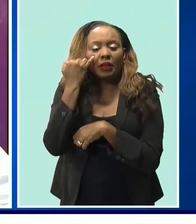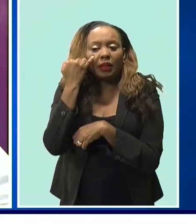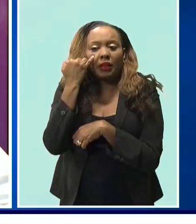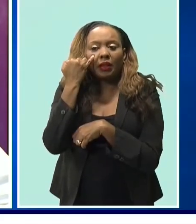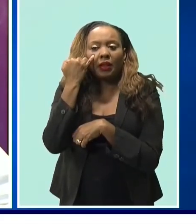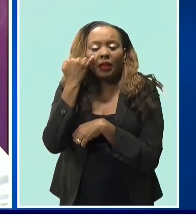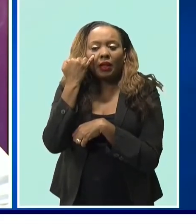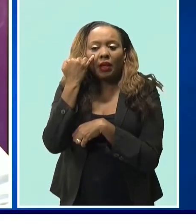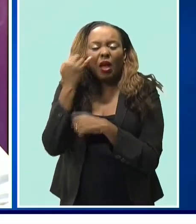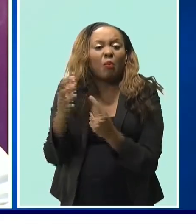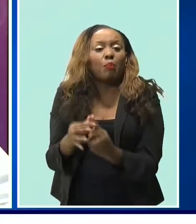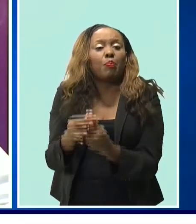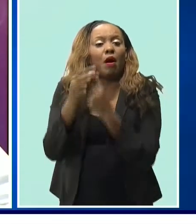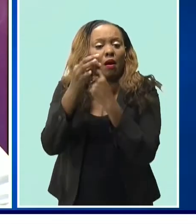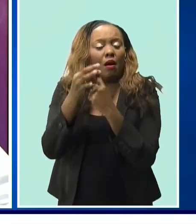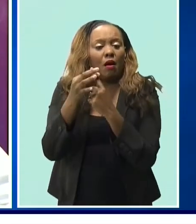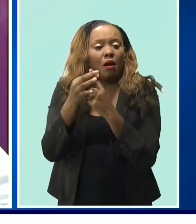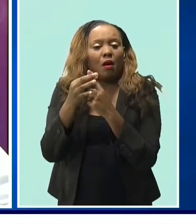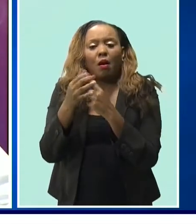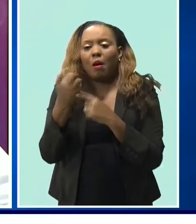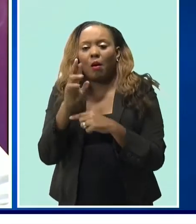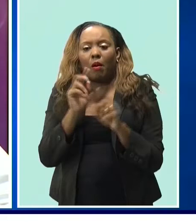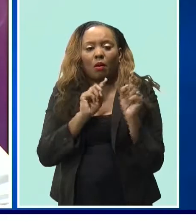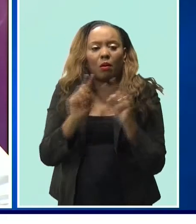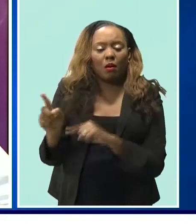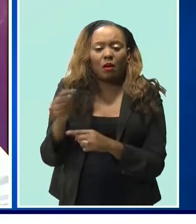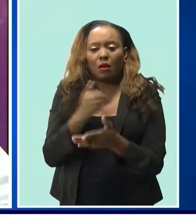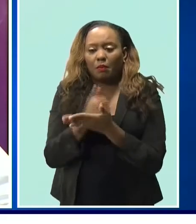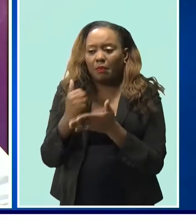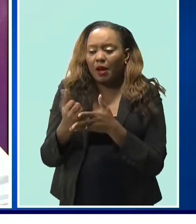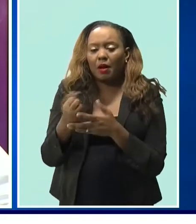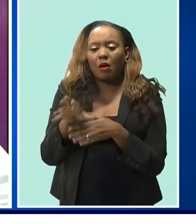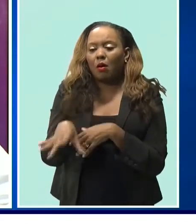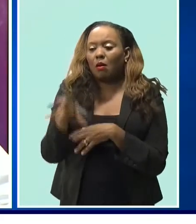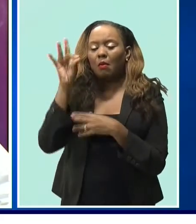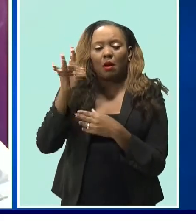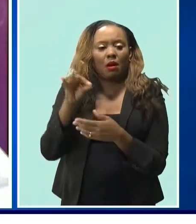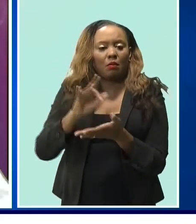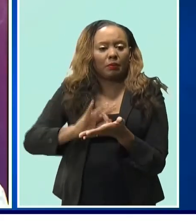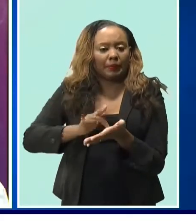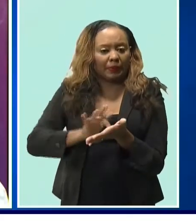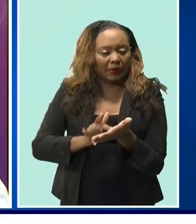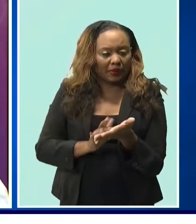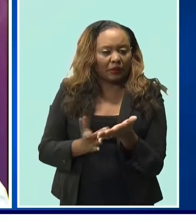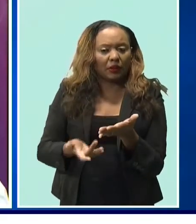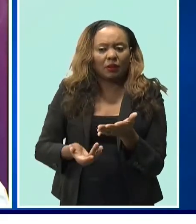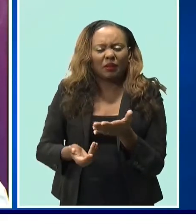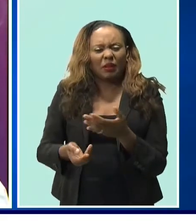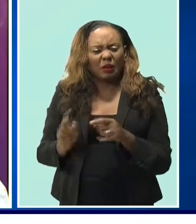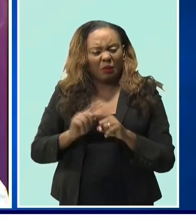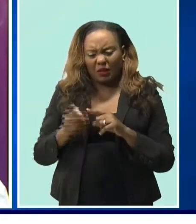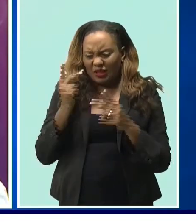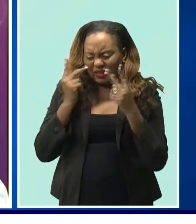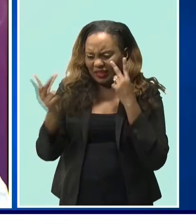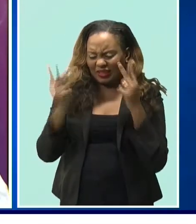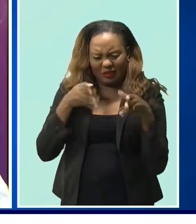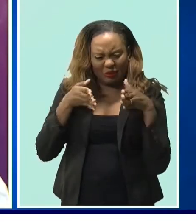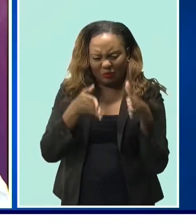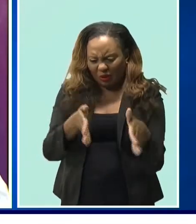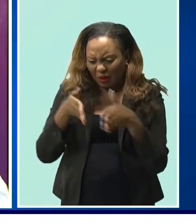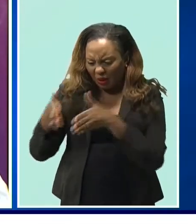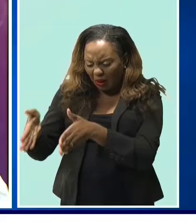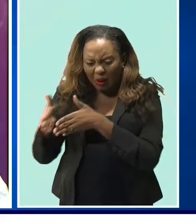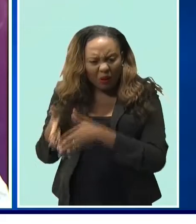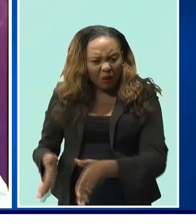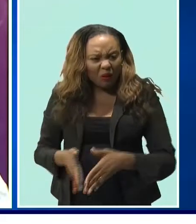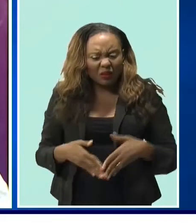or banking or stuff like that, picking up medication. And when you compare the roads of Barbados with the roads of big